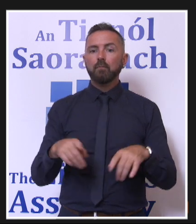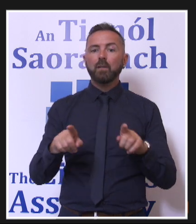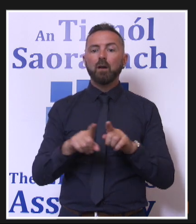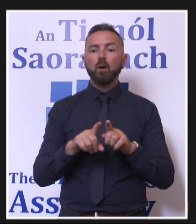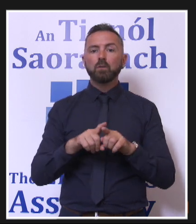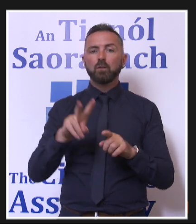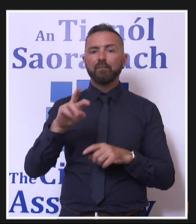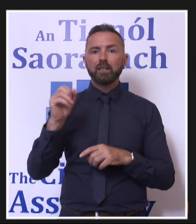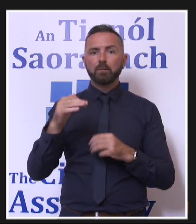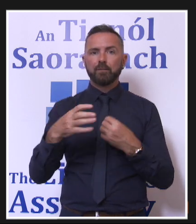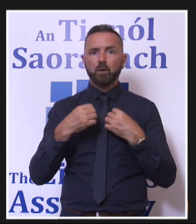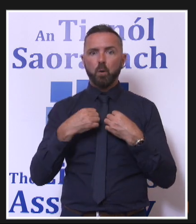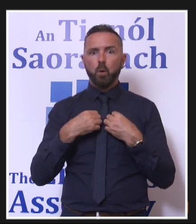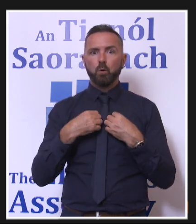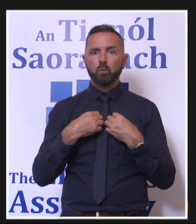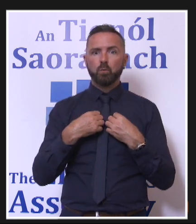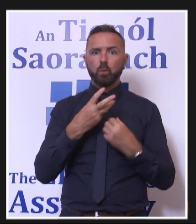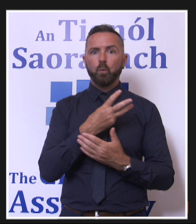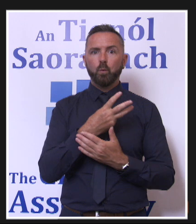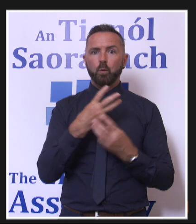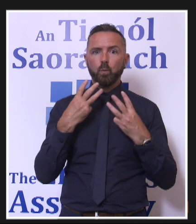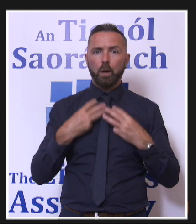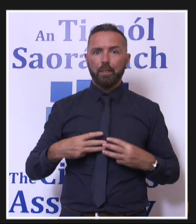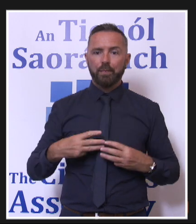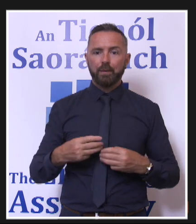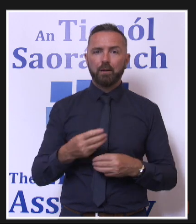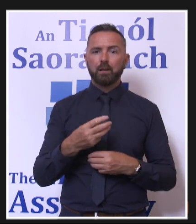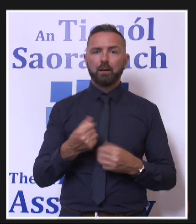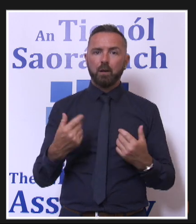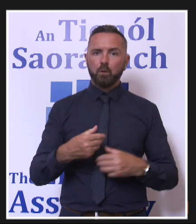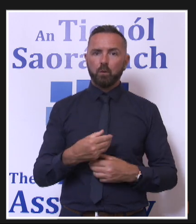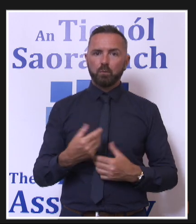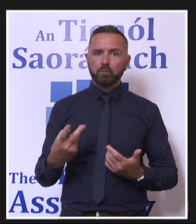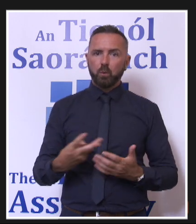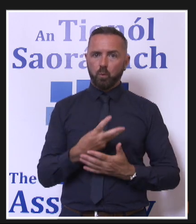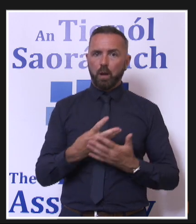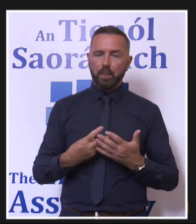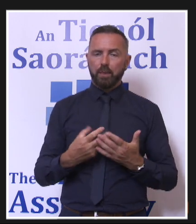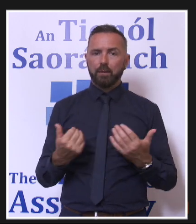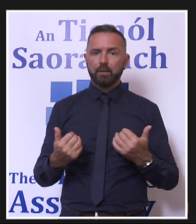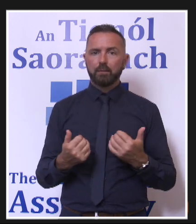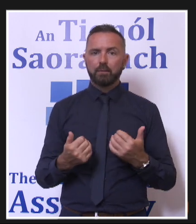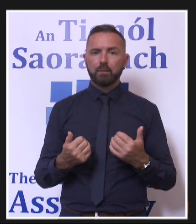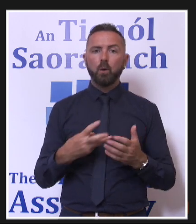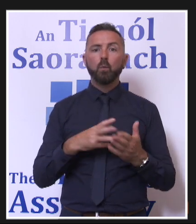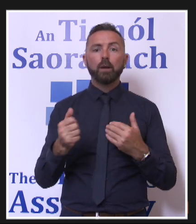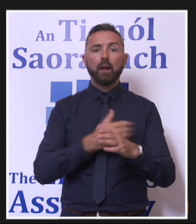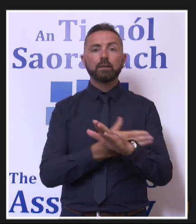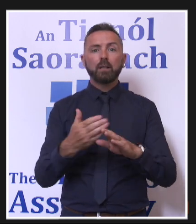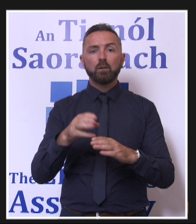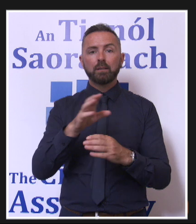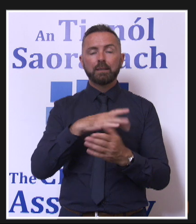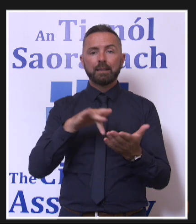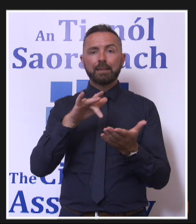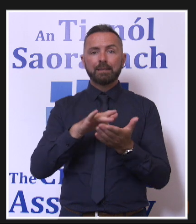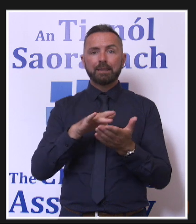our own prosperity. When I was on the city council, the city was on its knees economically, which meant there was a lot